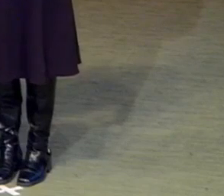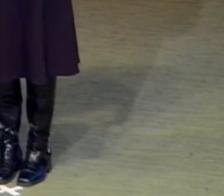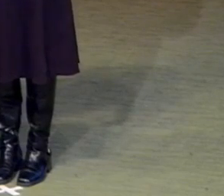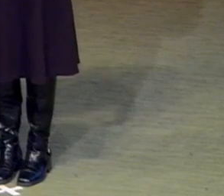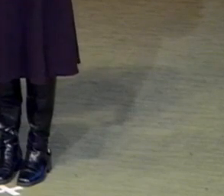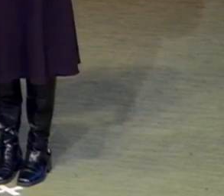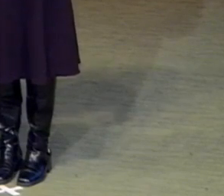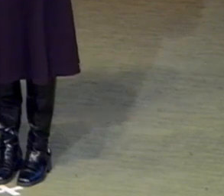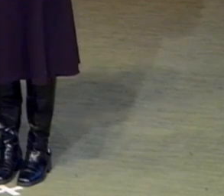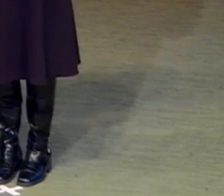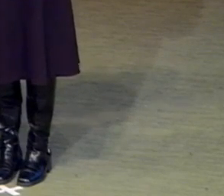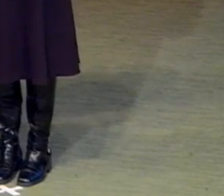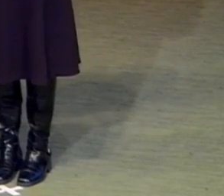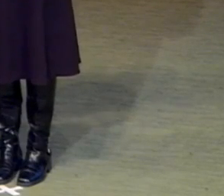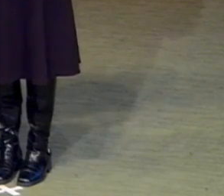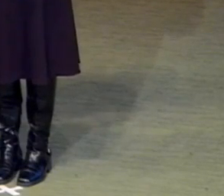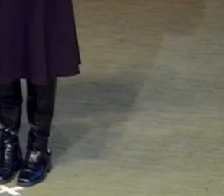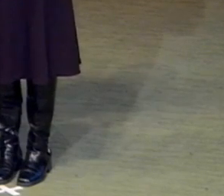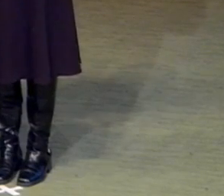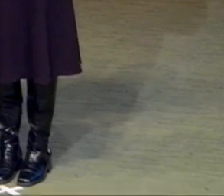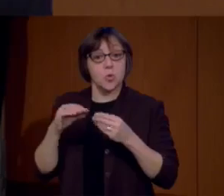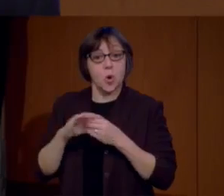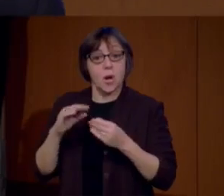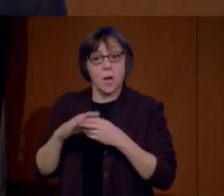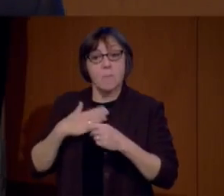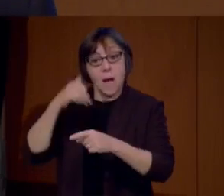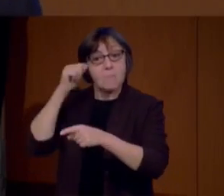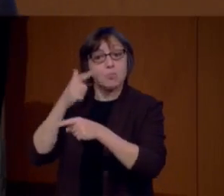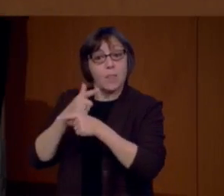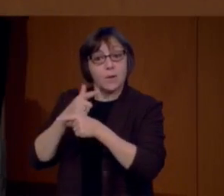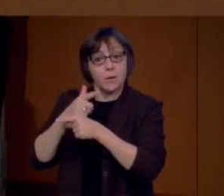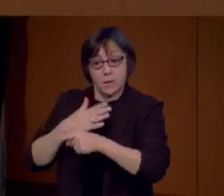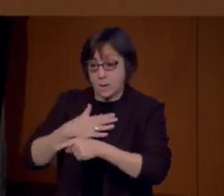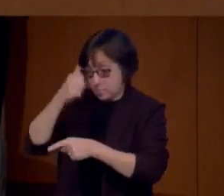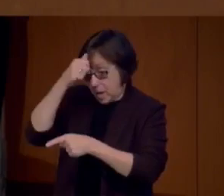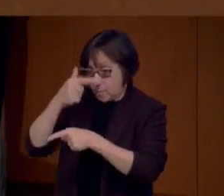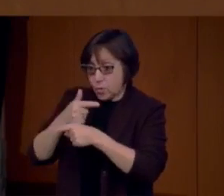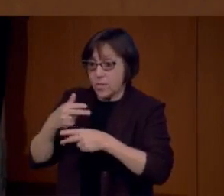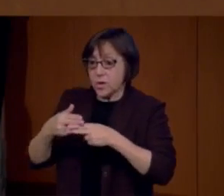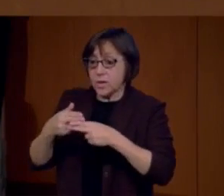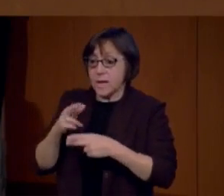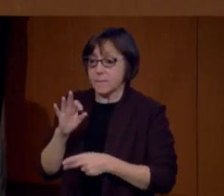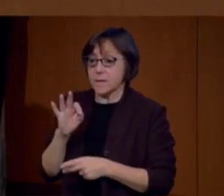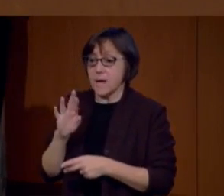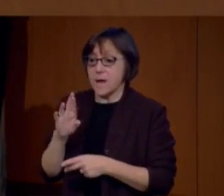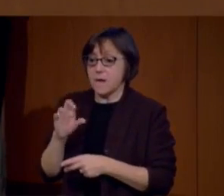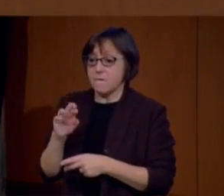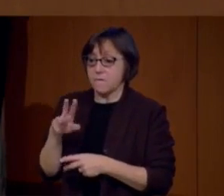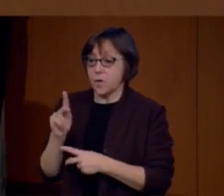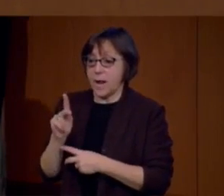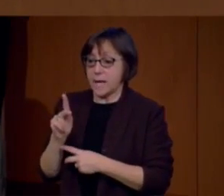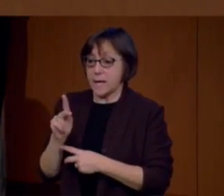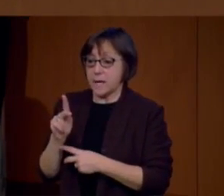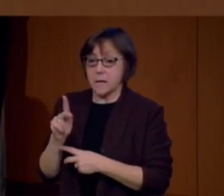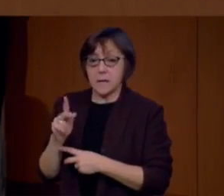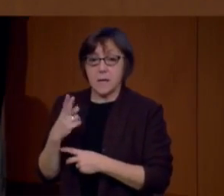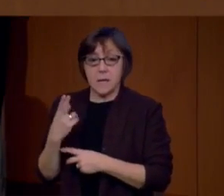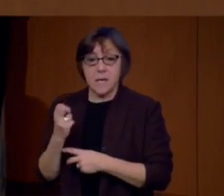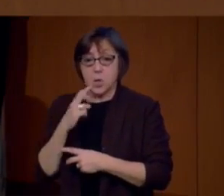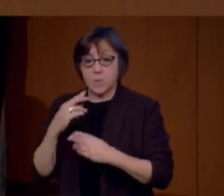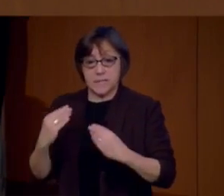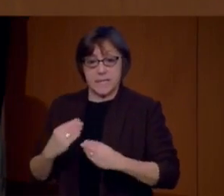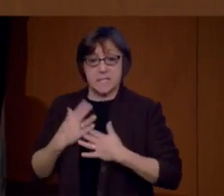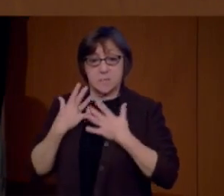ADA. So my first story is about my brother Frank, sort of the inspiration for my